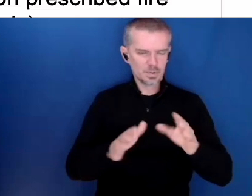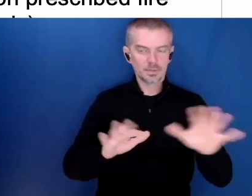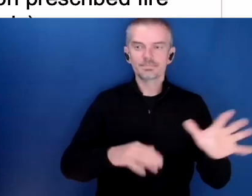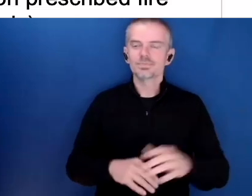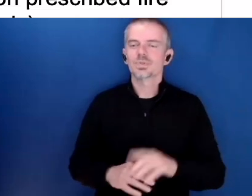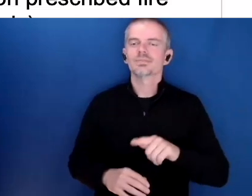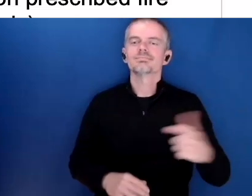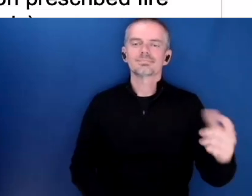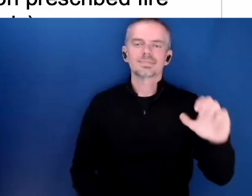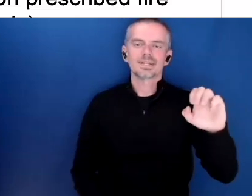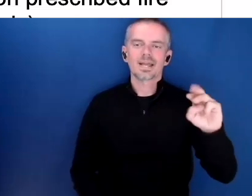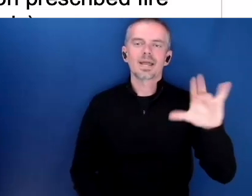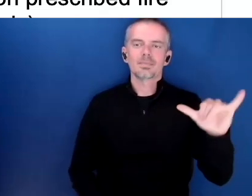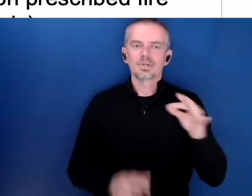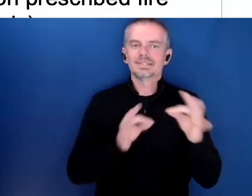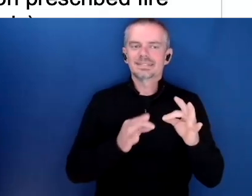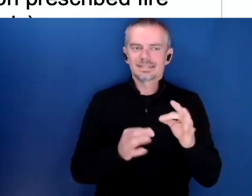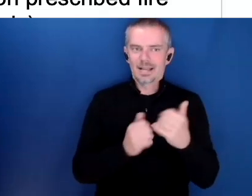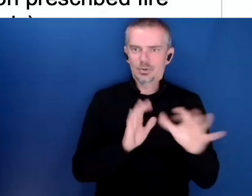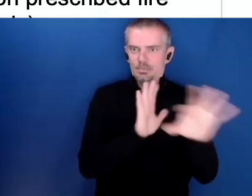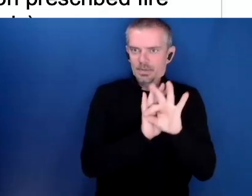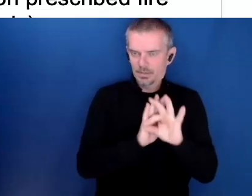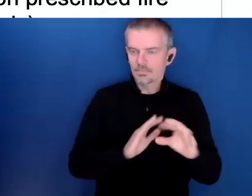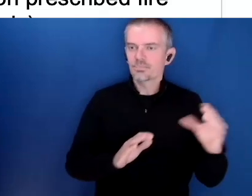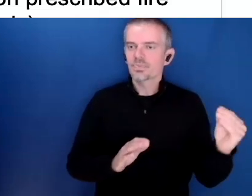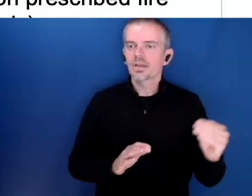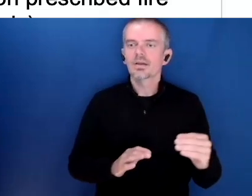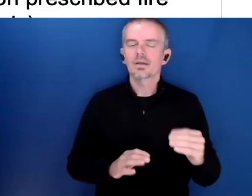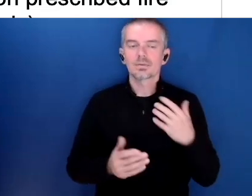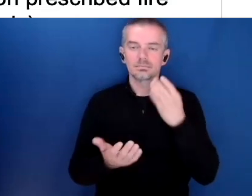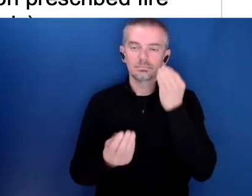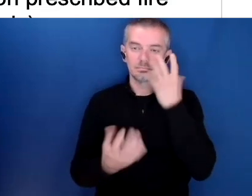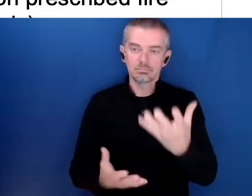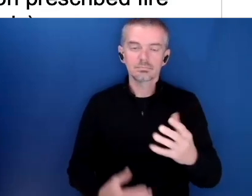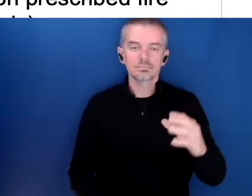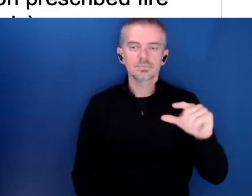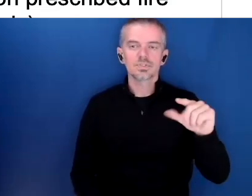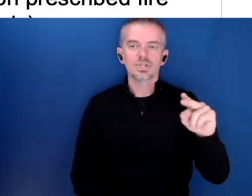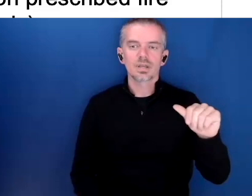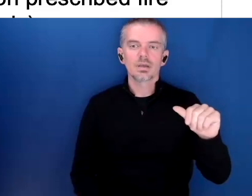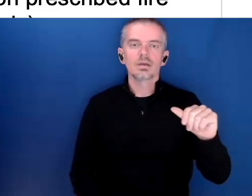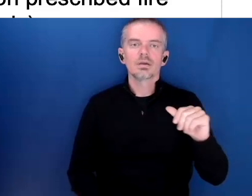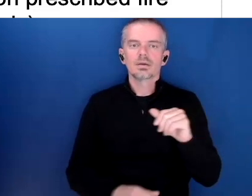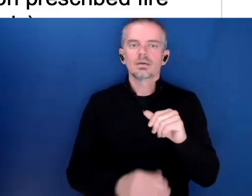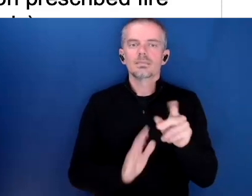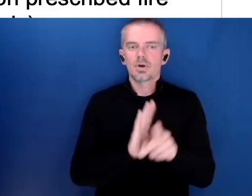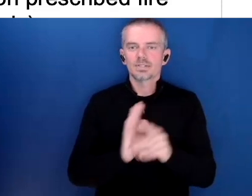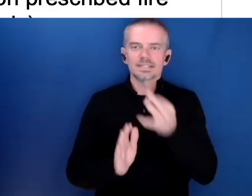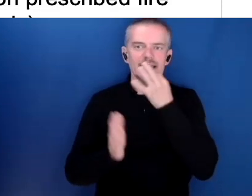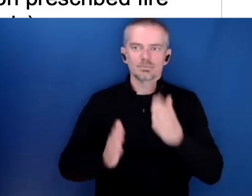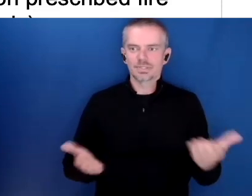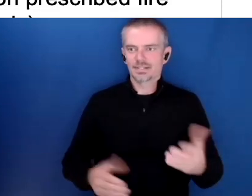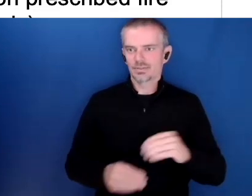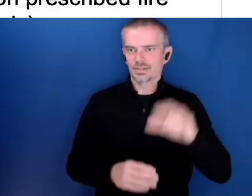that decision-making process. And I want to just quickly note again that we do have G&A policy experts here in the Zoom room with us to